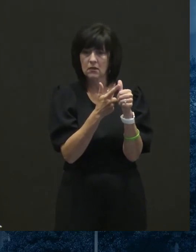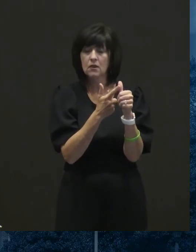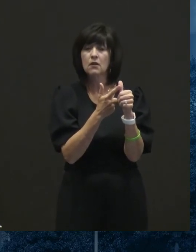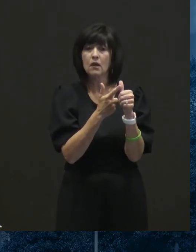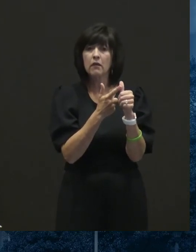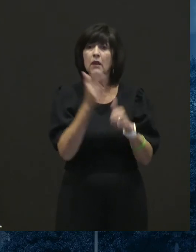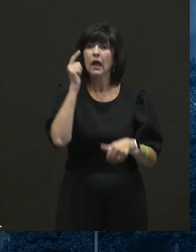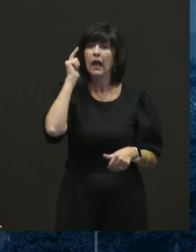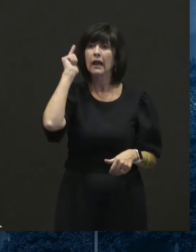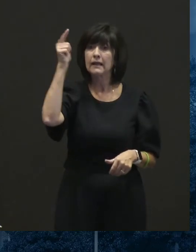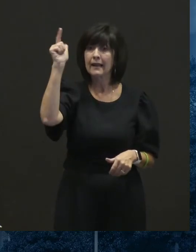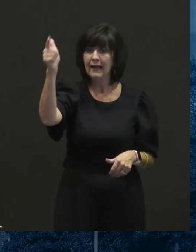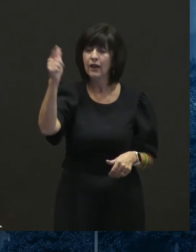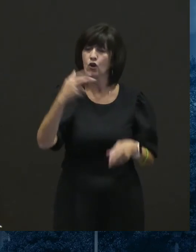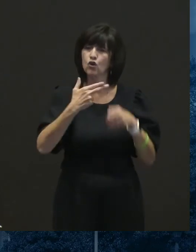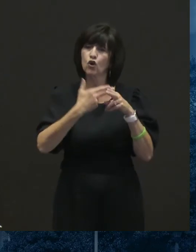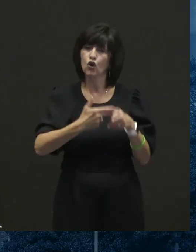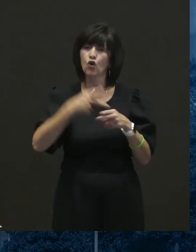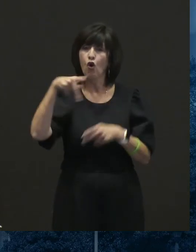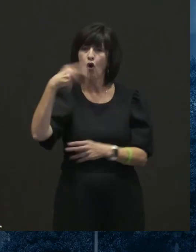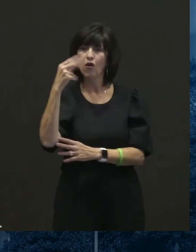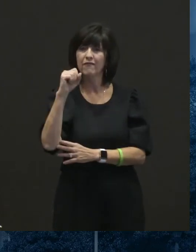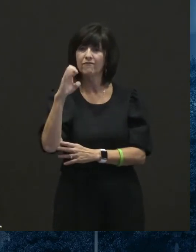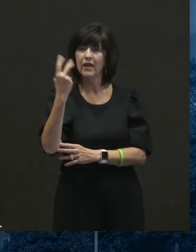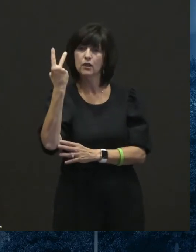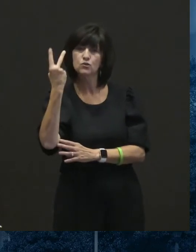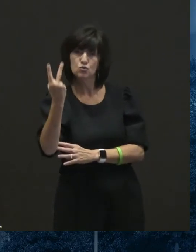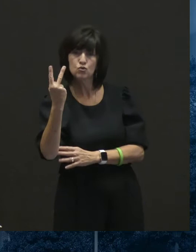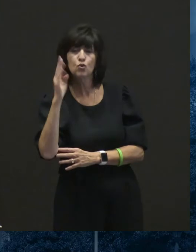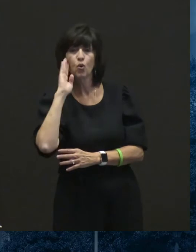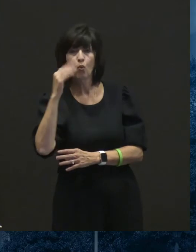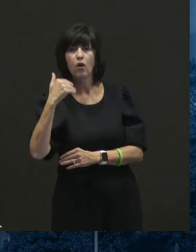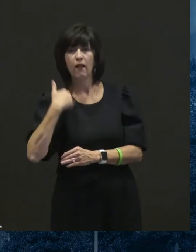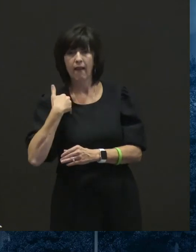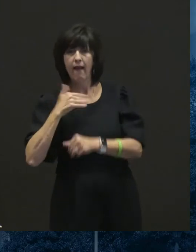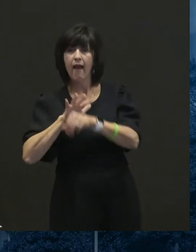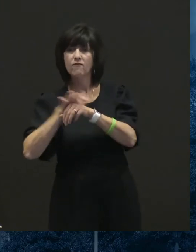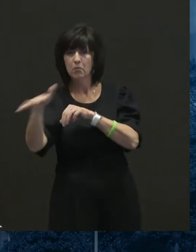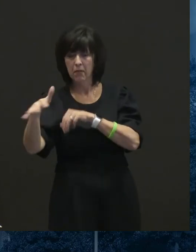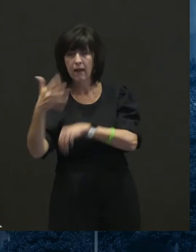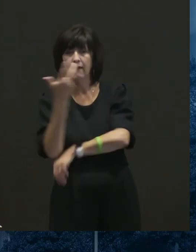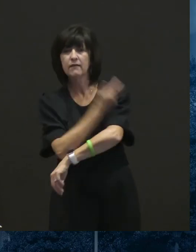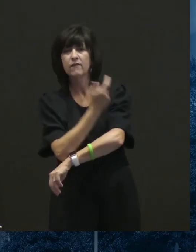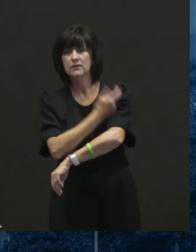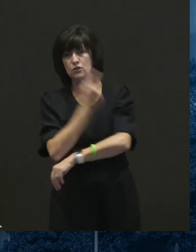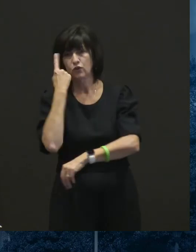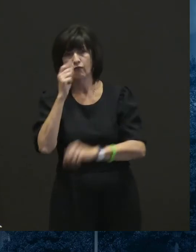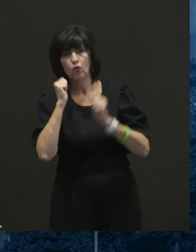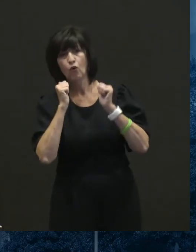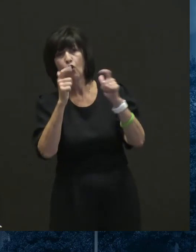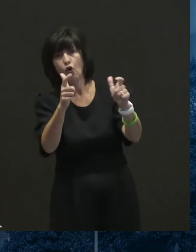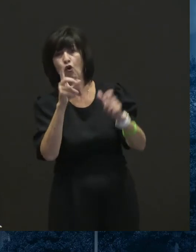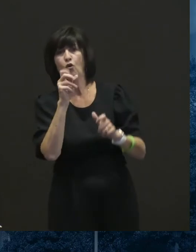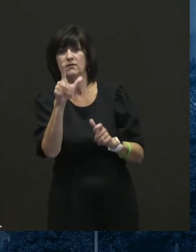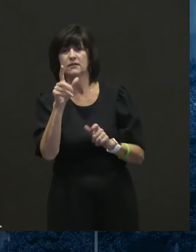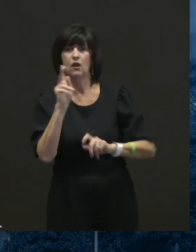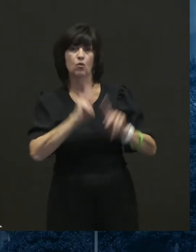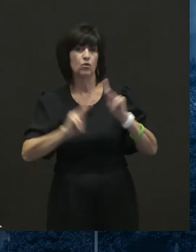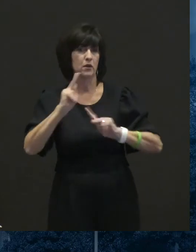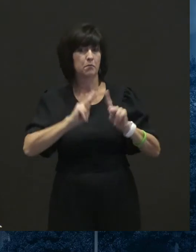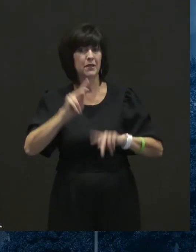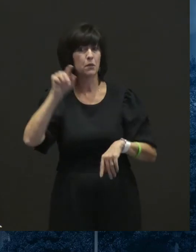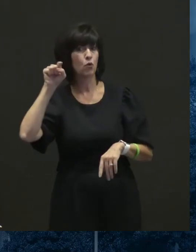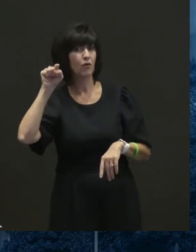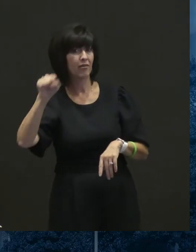and we call this phase 2 of our plan. We'll have adequate vaccine for every Delawarean. And so that's a whole different approach